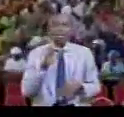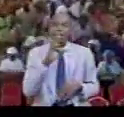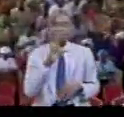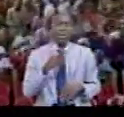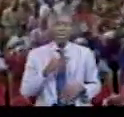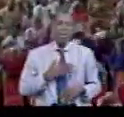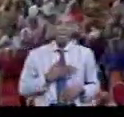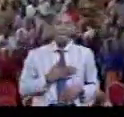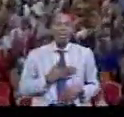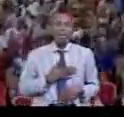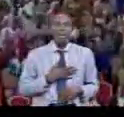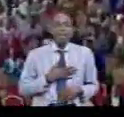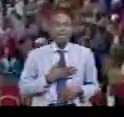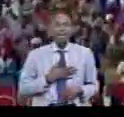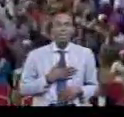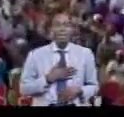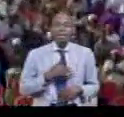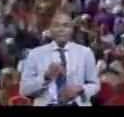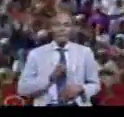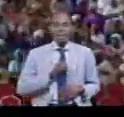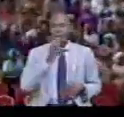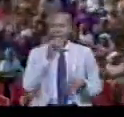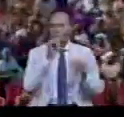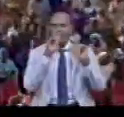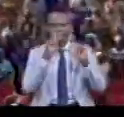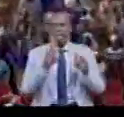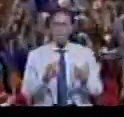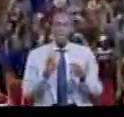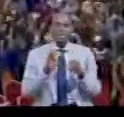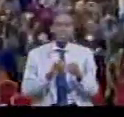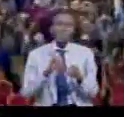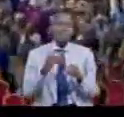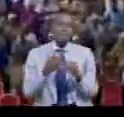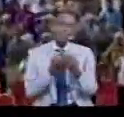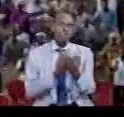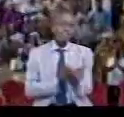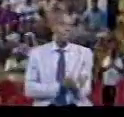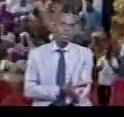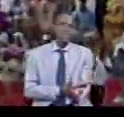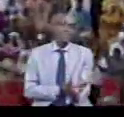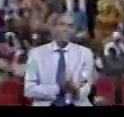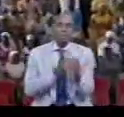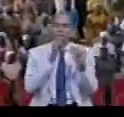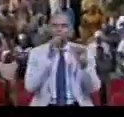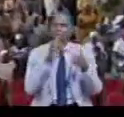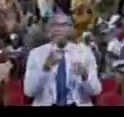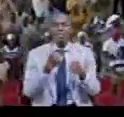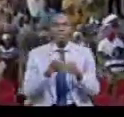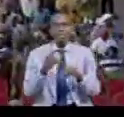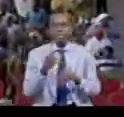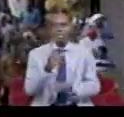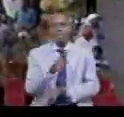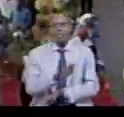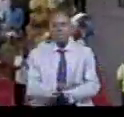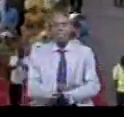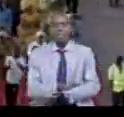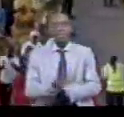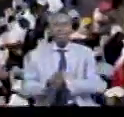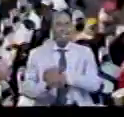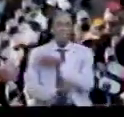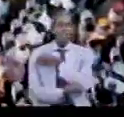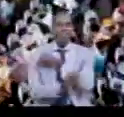are mine. Blessed in the morning, I am blessed in the